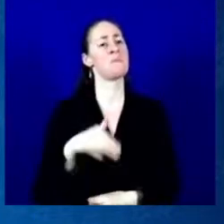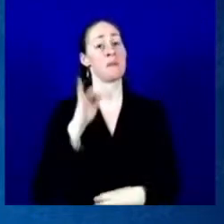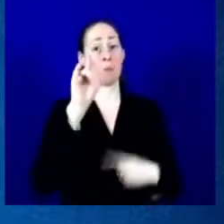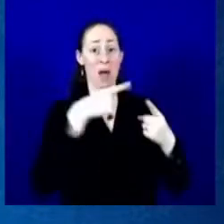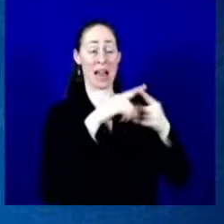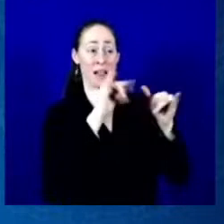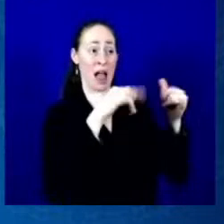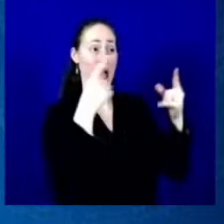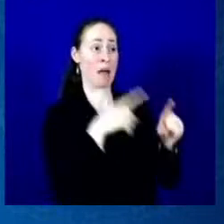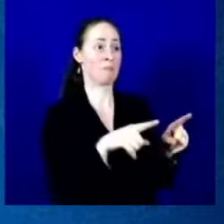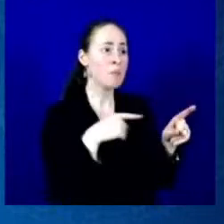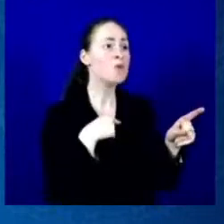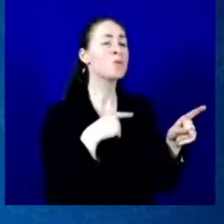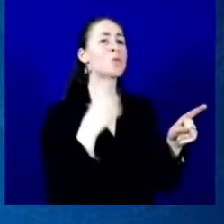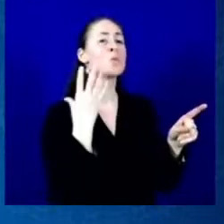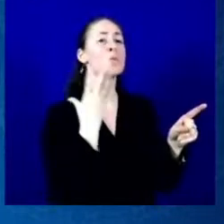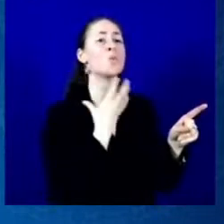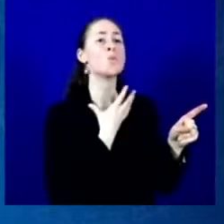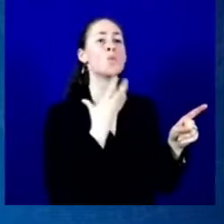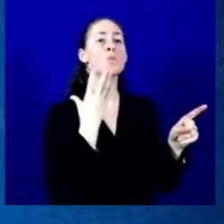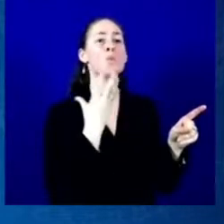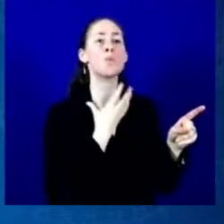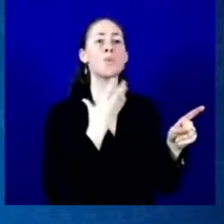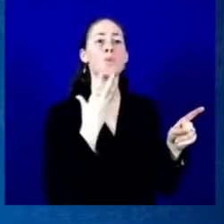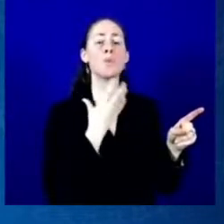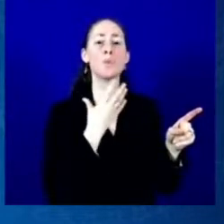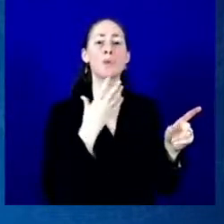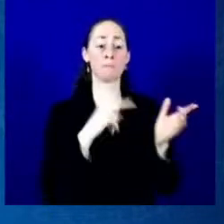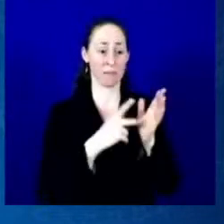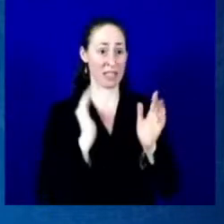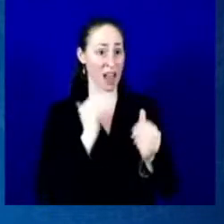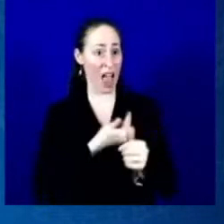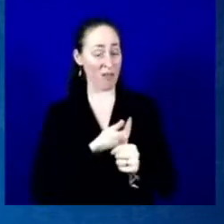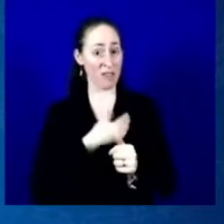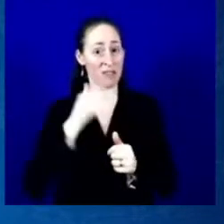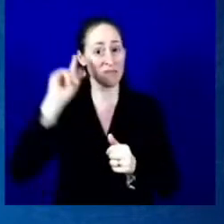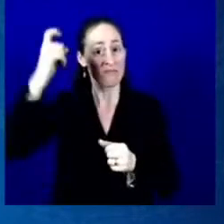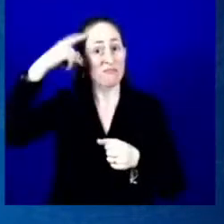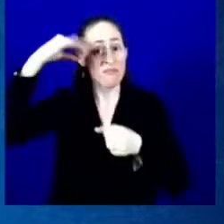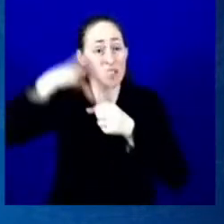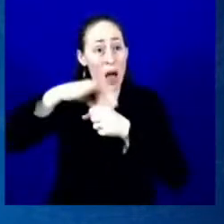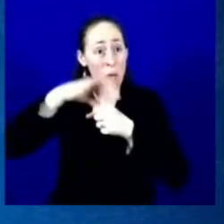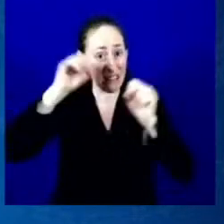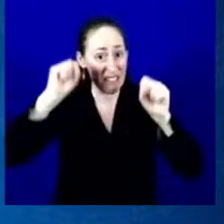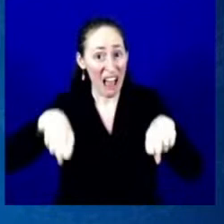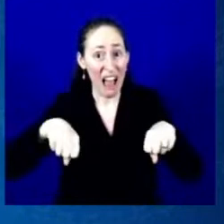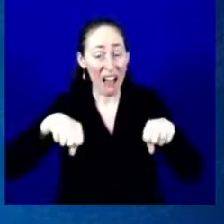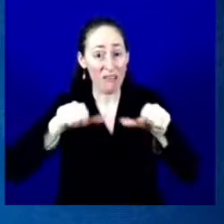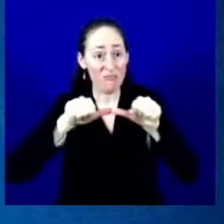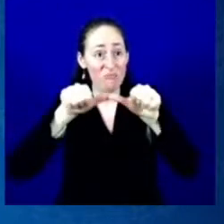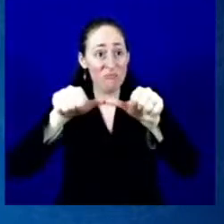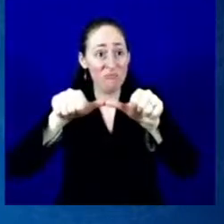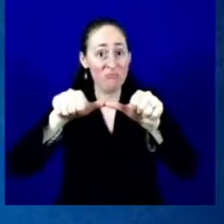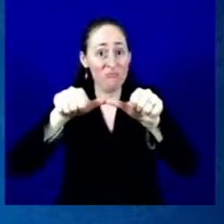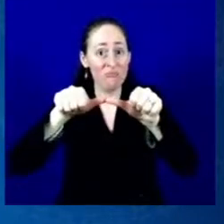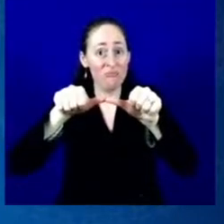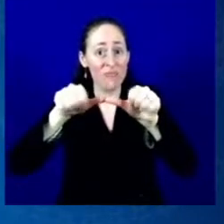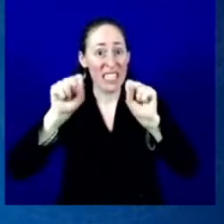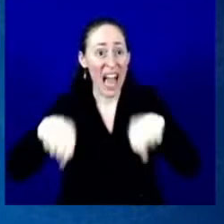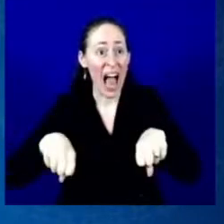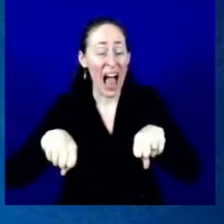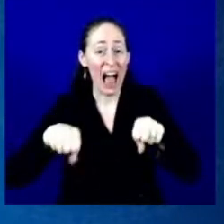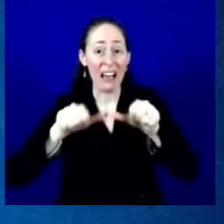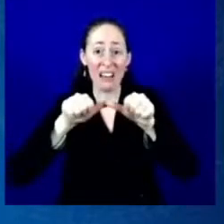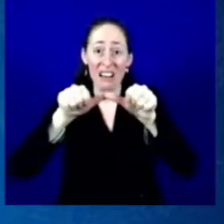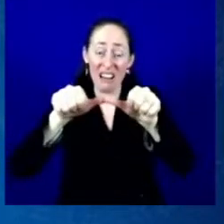could survive, and it did. But the struggle is far from over. The question of whether our democracy will long endure is both